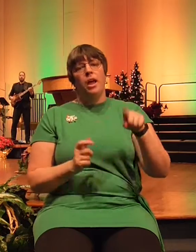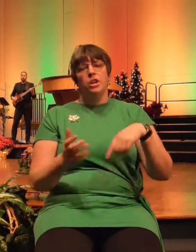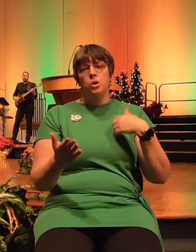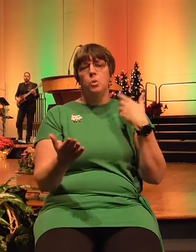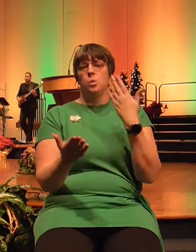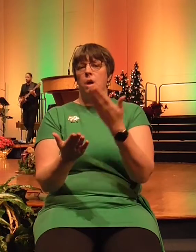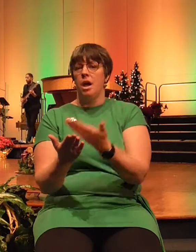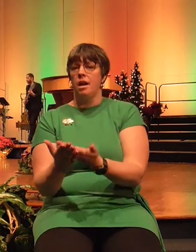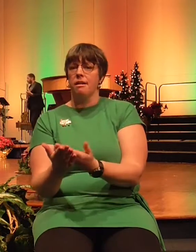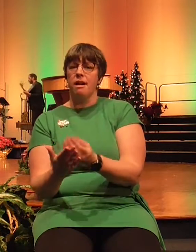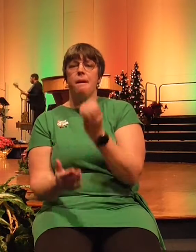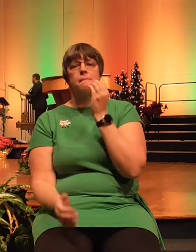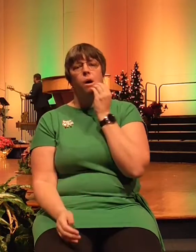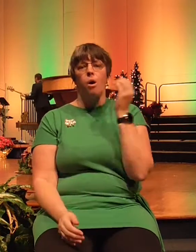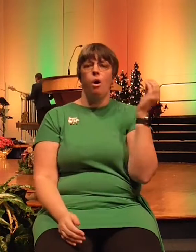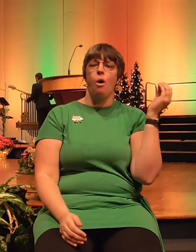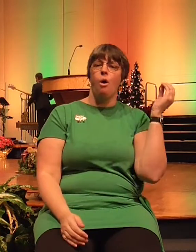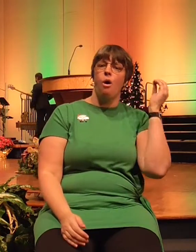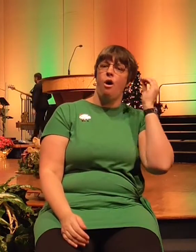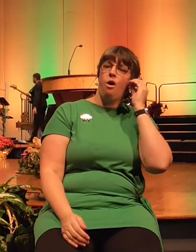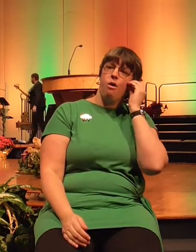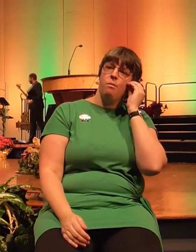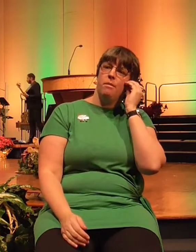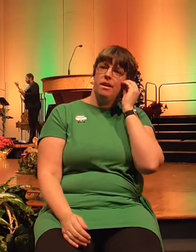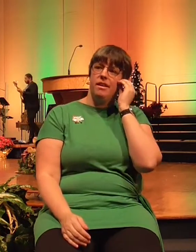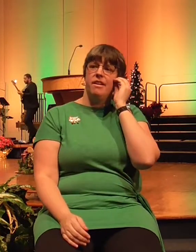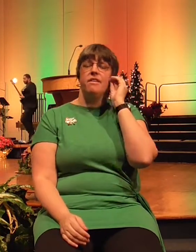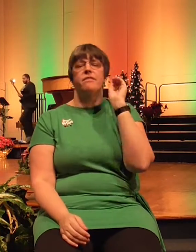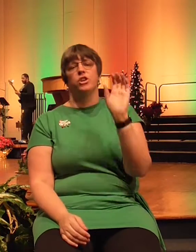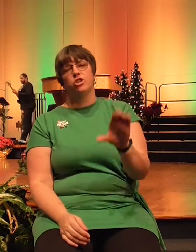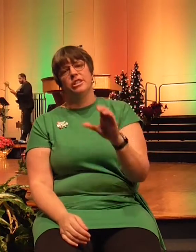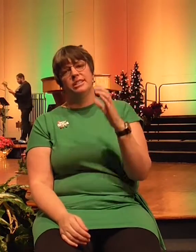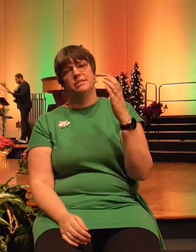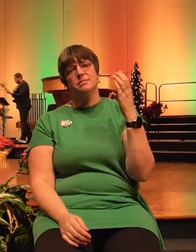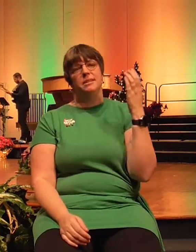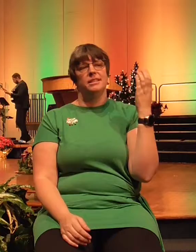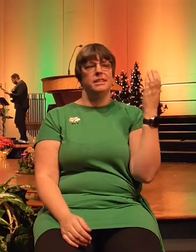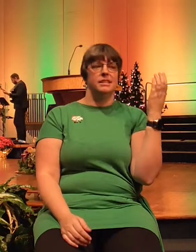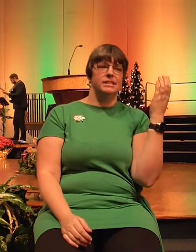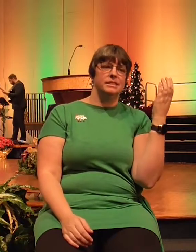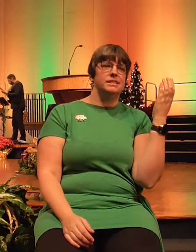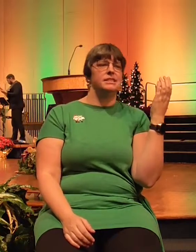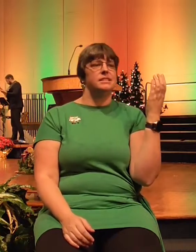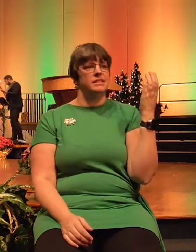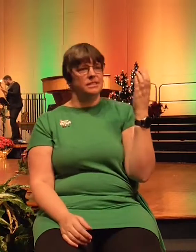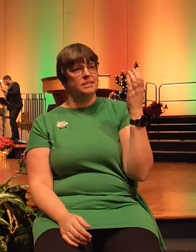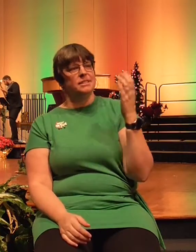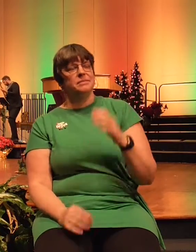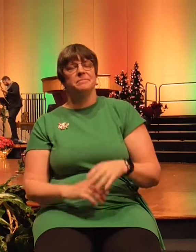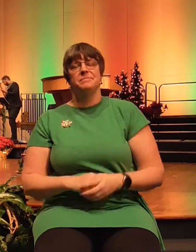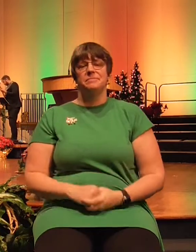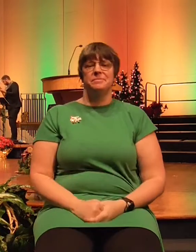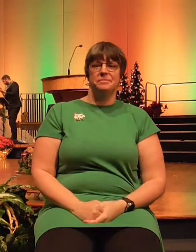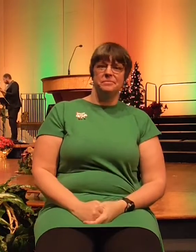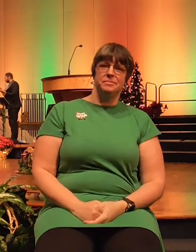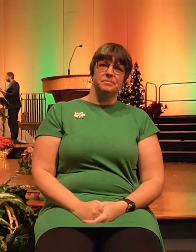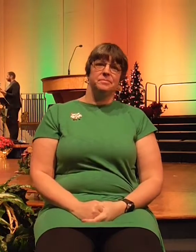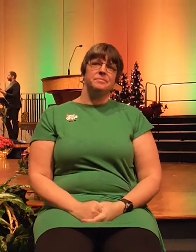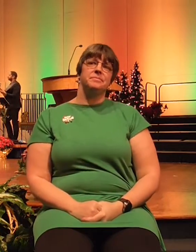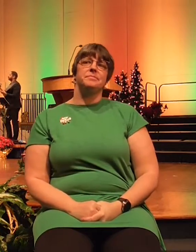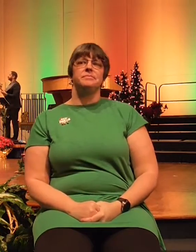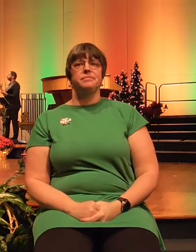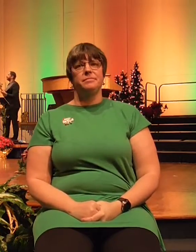When you come home for Christmas.